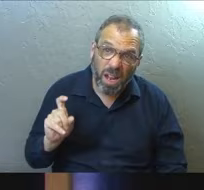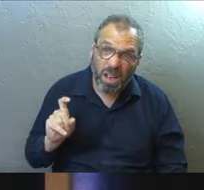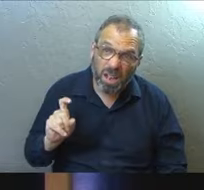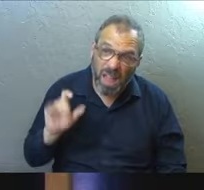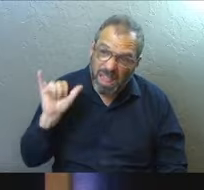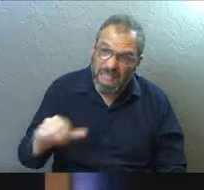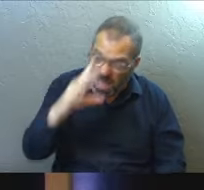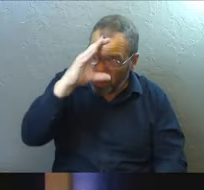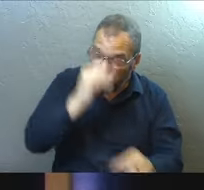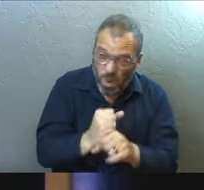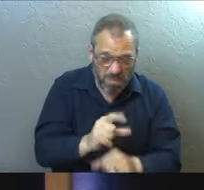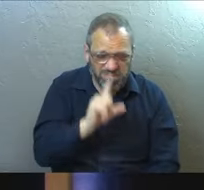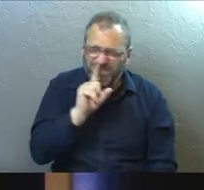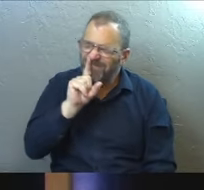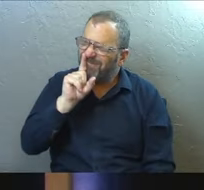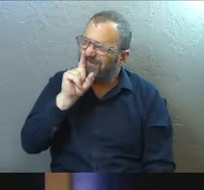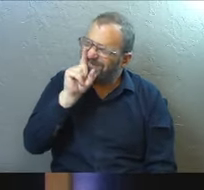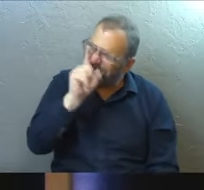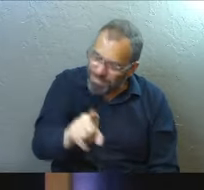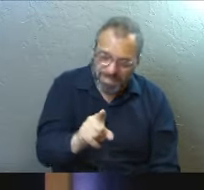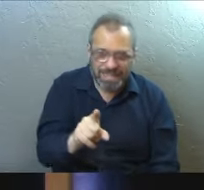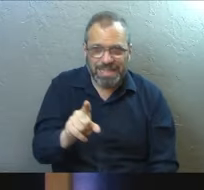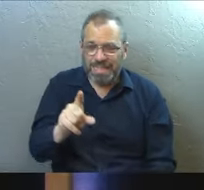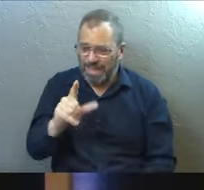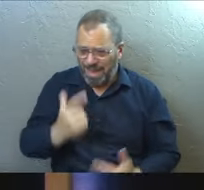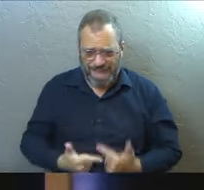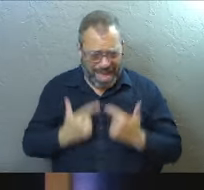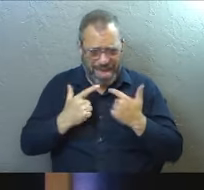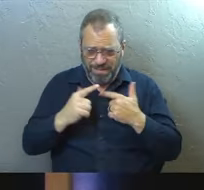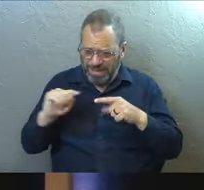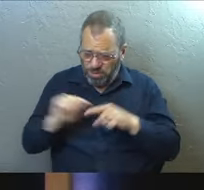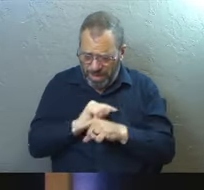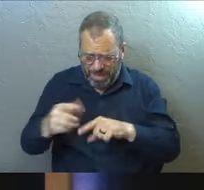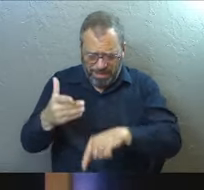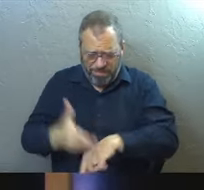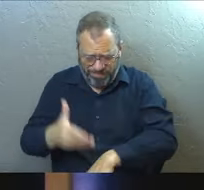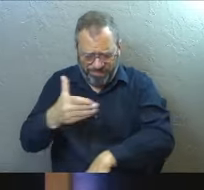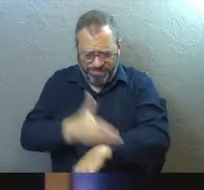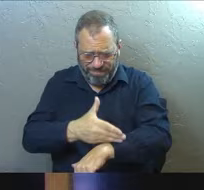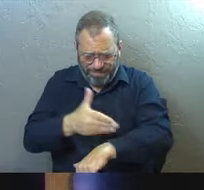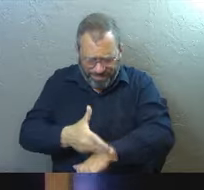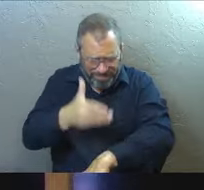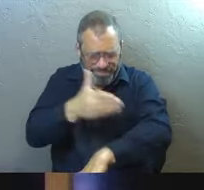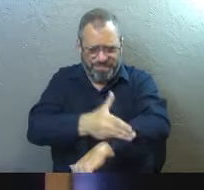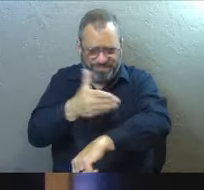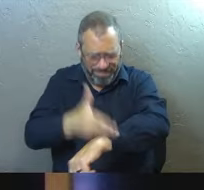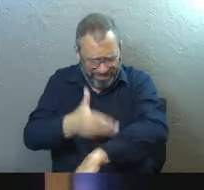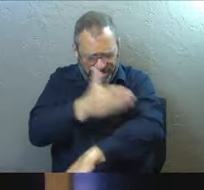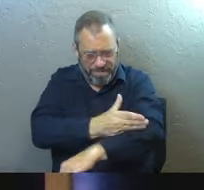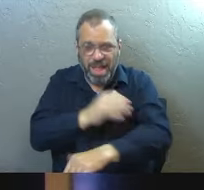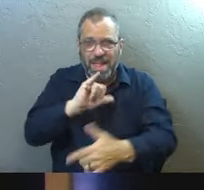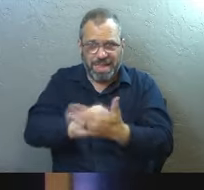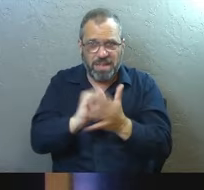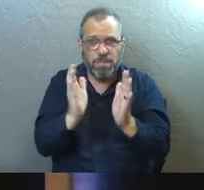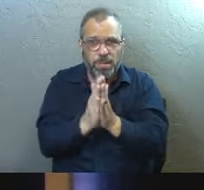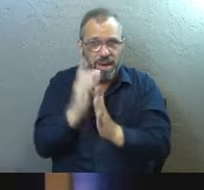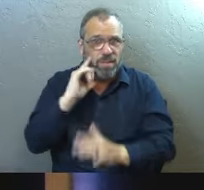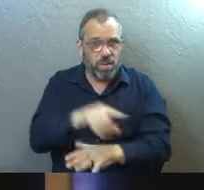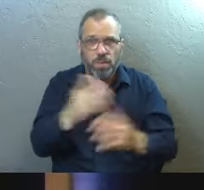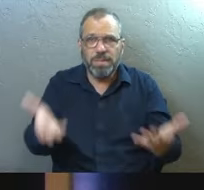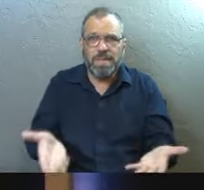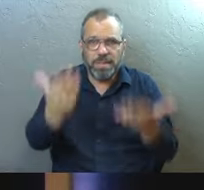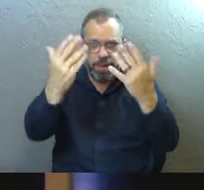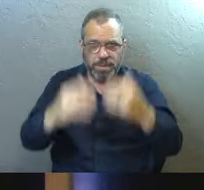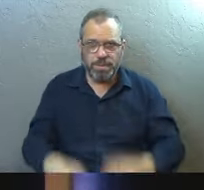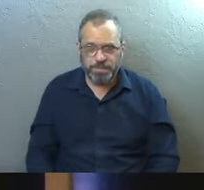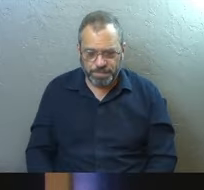God, that kind of trust? Absolutely. And we can spend our entire life getting better at it and knowing him more. And that's my prayer for all of us. Can we stand